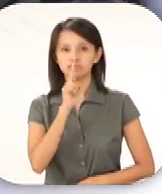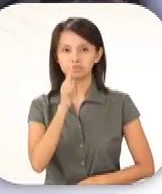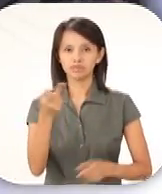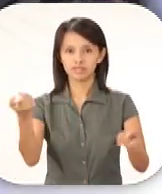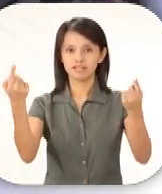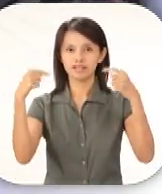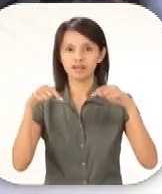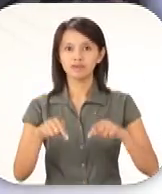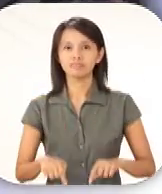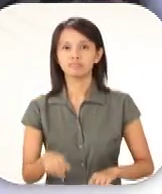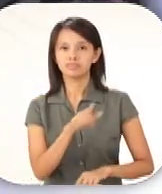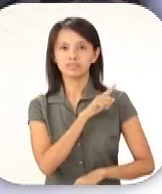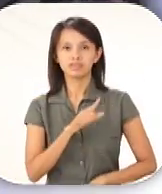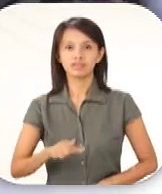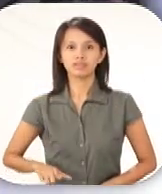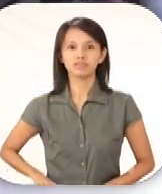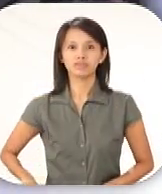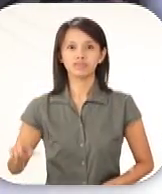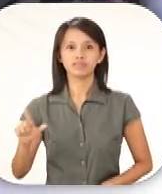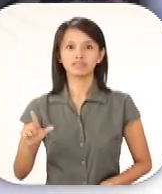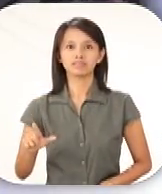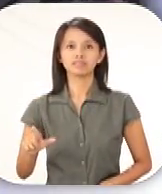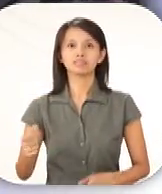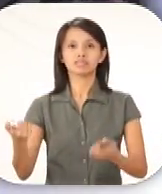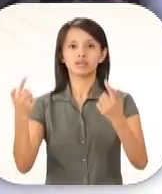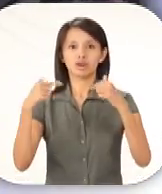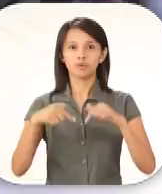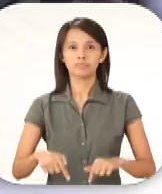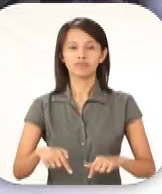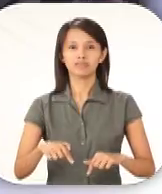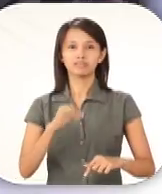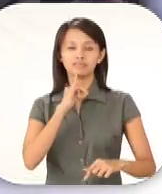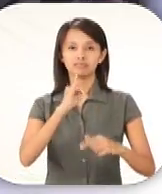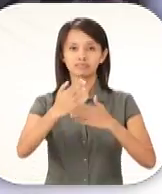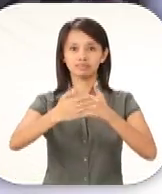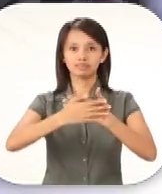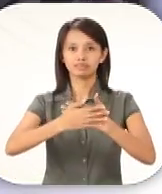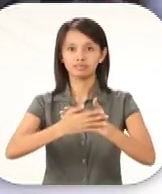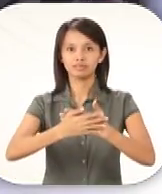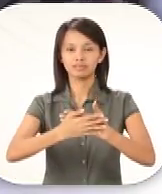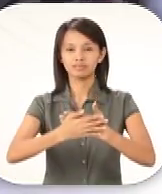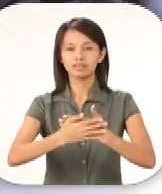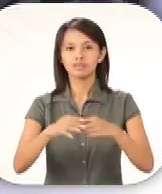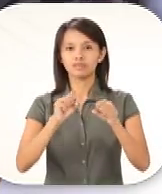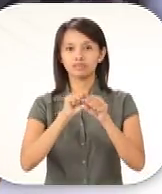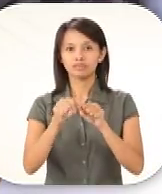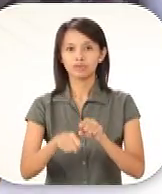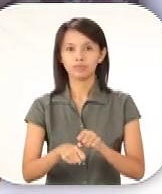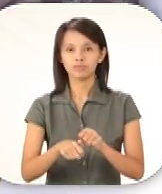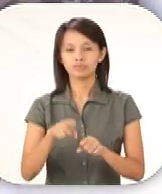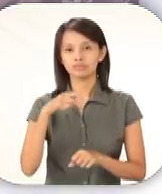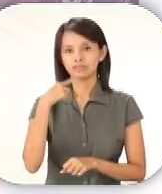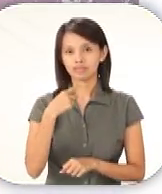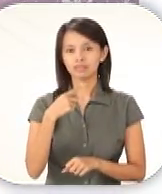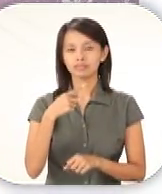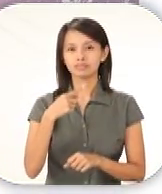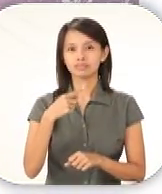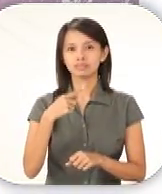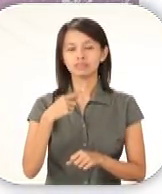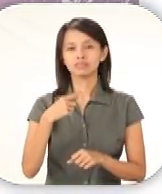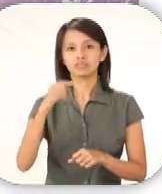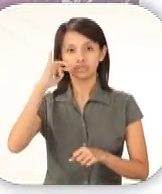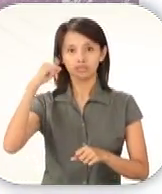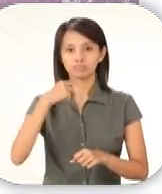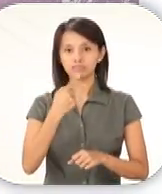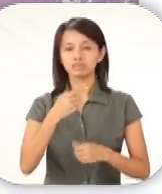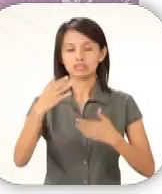the Lord will surely come. The Lord's coming is at hand. So,